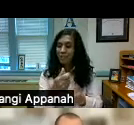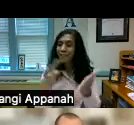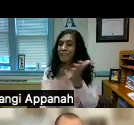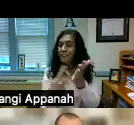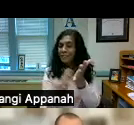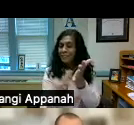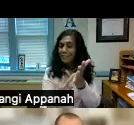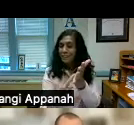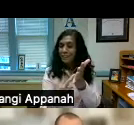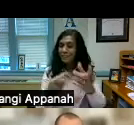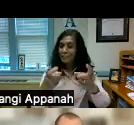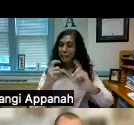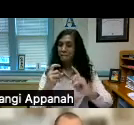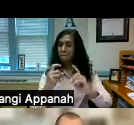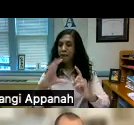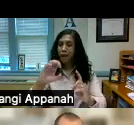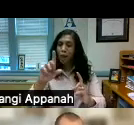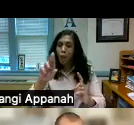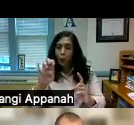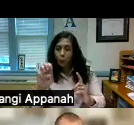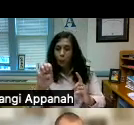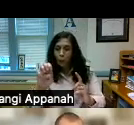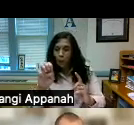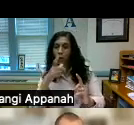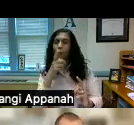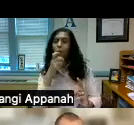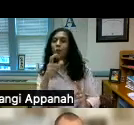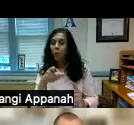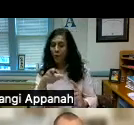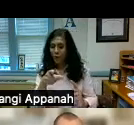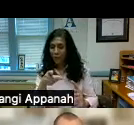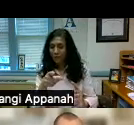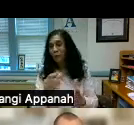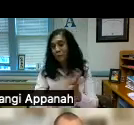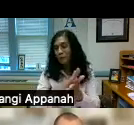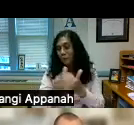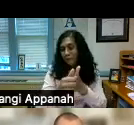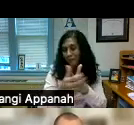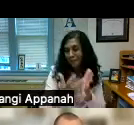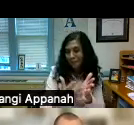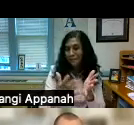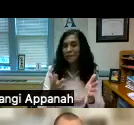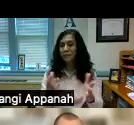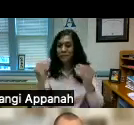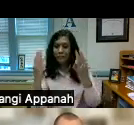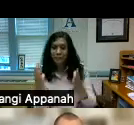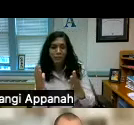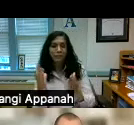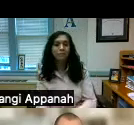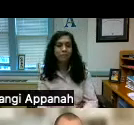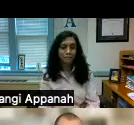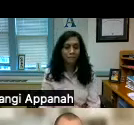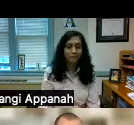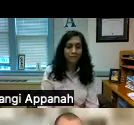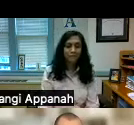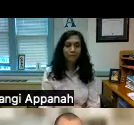But the discussion has been really interesting. And it's already given me some clues as to who you are as far as school leaders